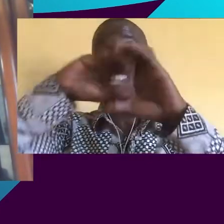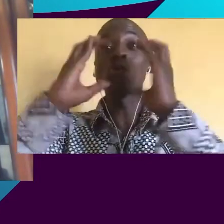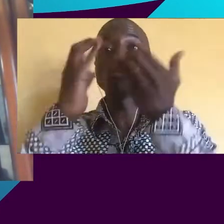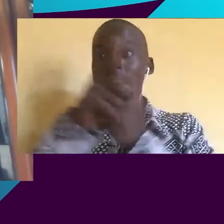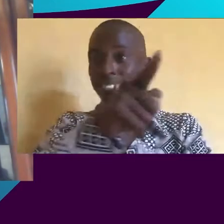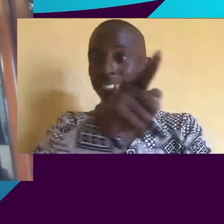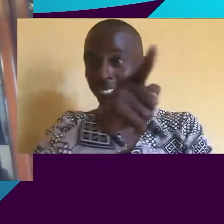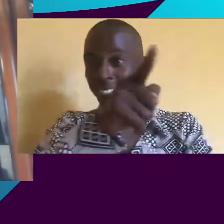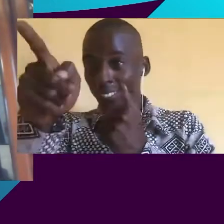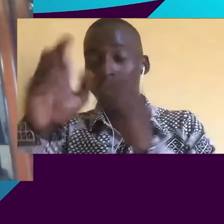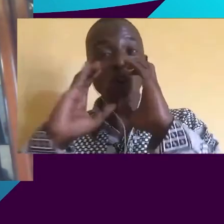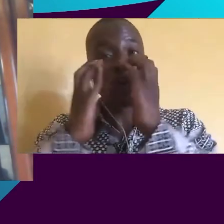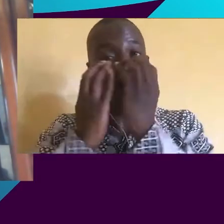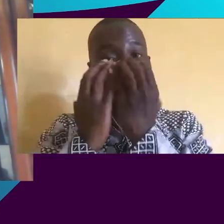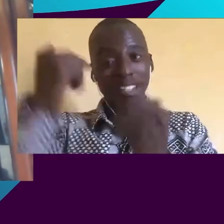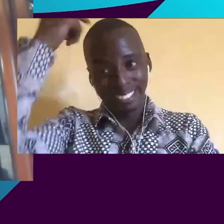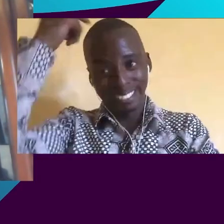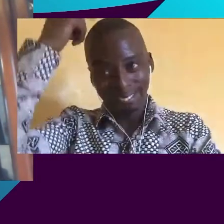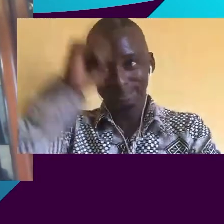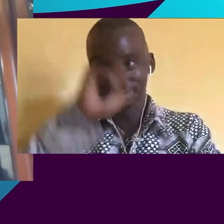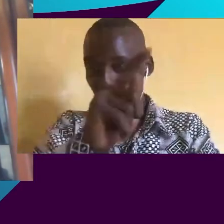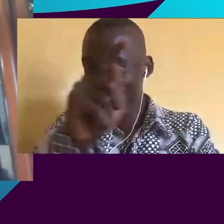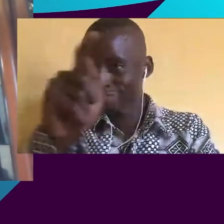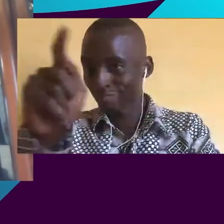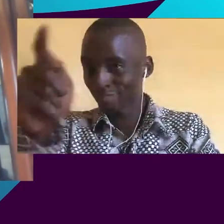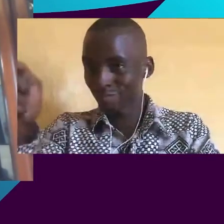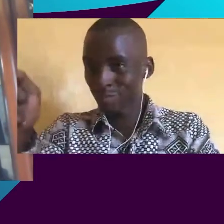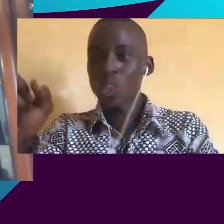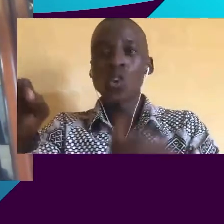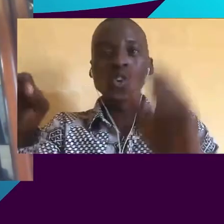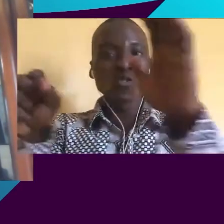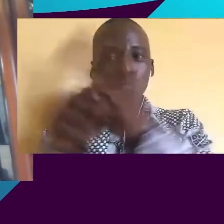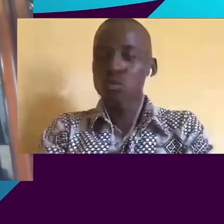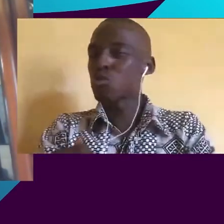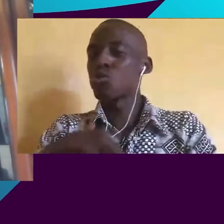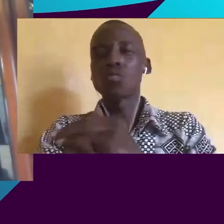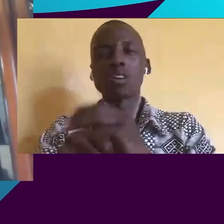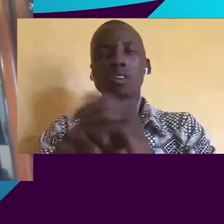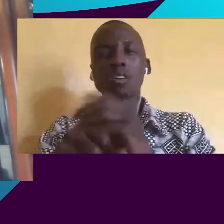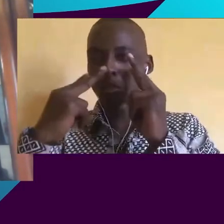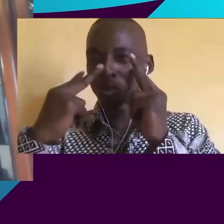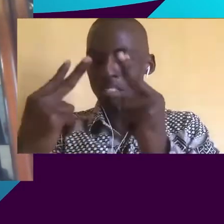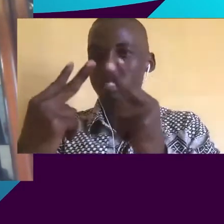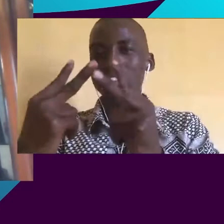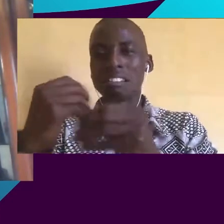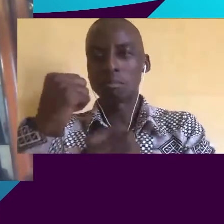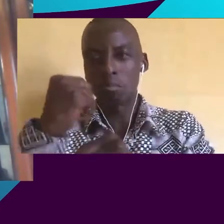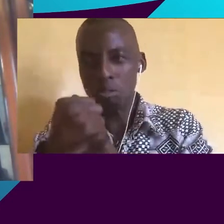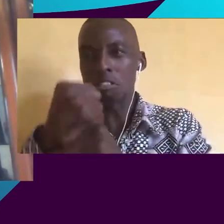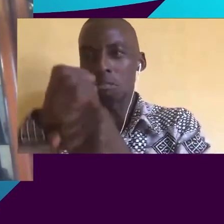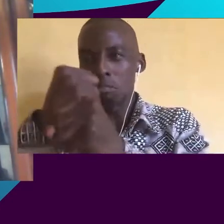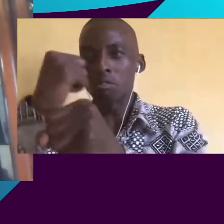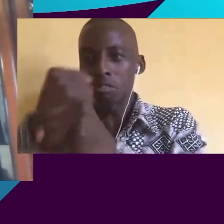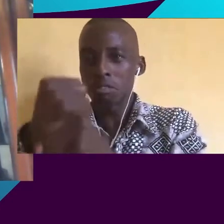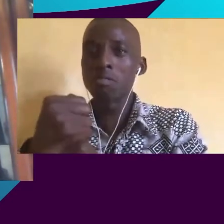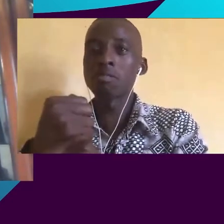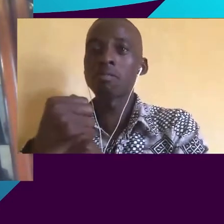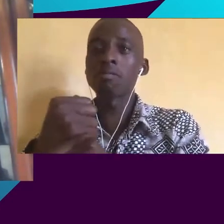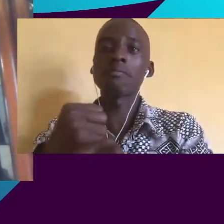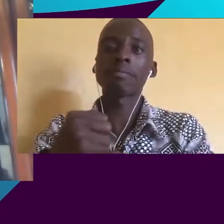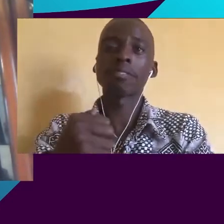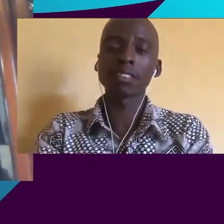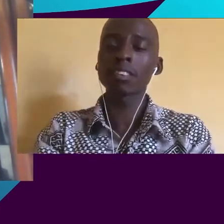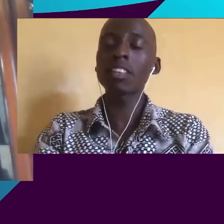communities, a mindset rural versus urban, a mindset rural versus hard to reach